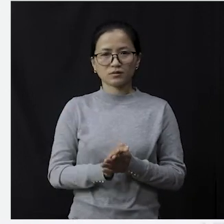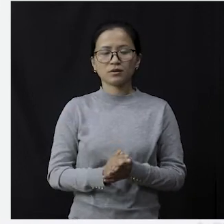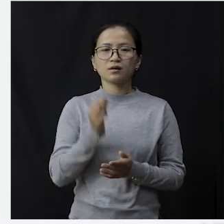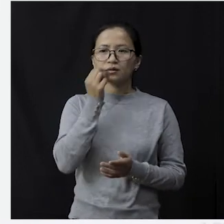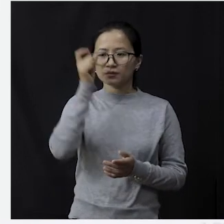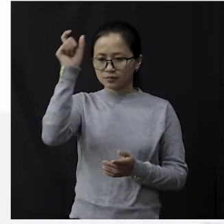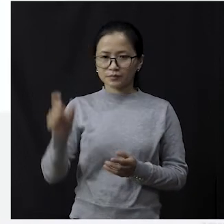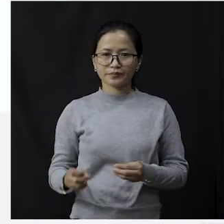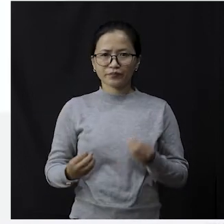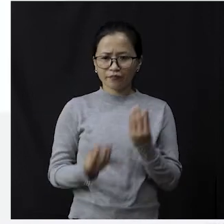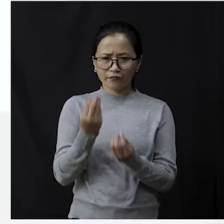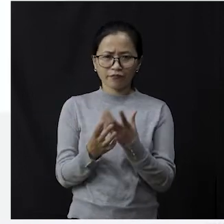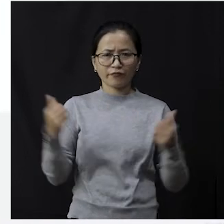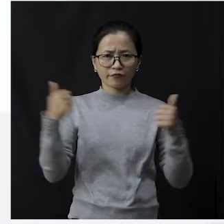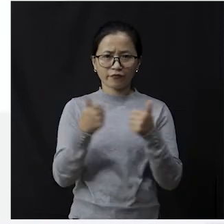no?